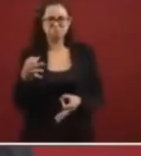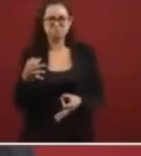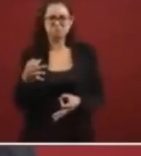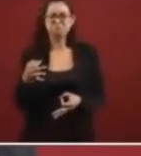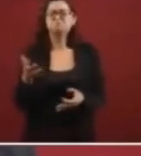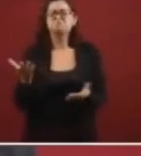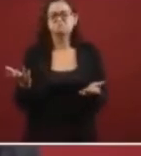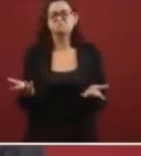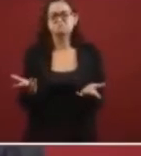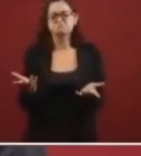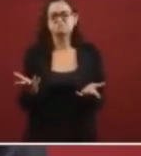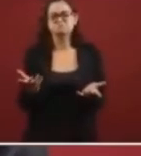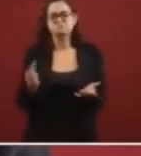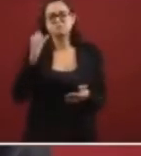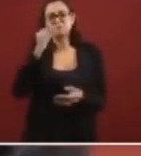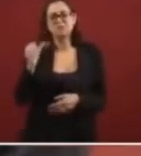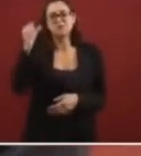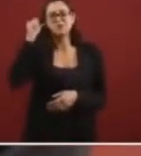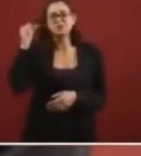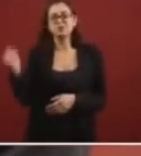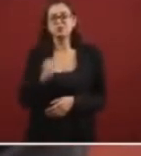in that case,